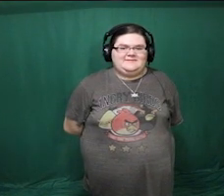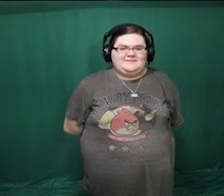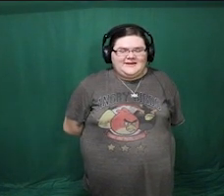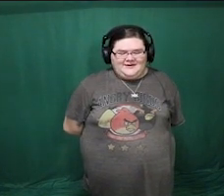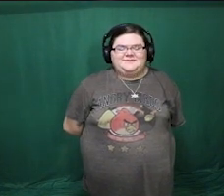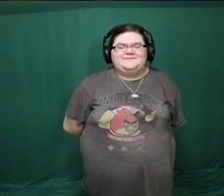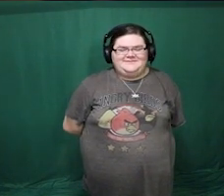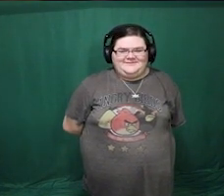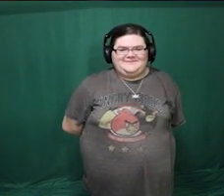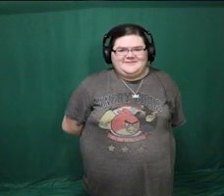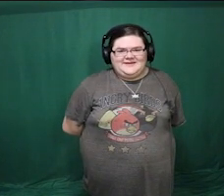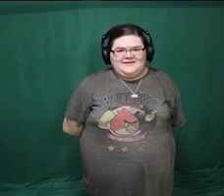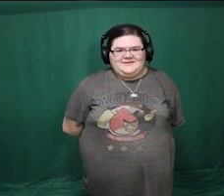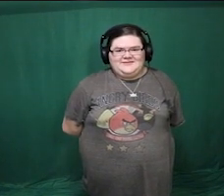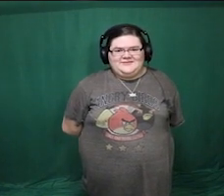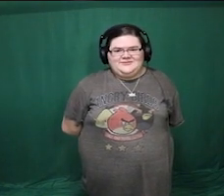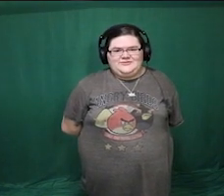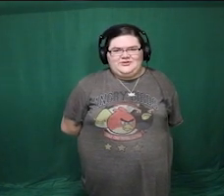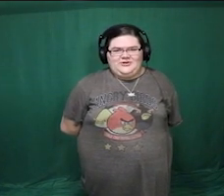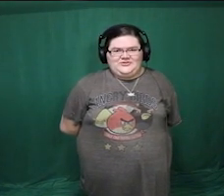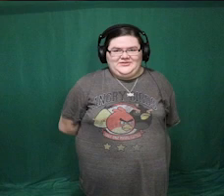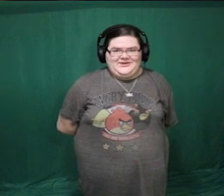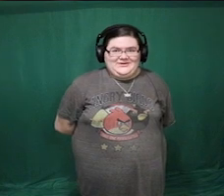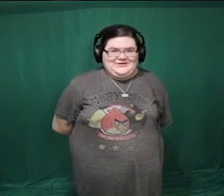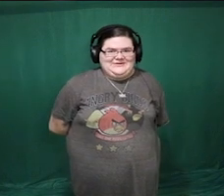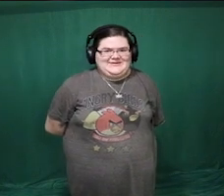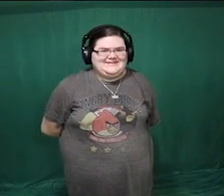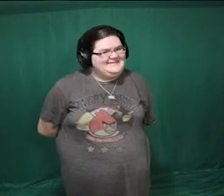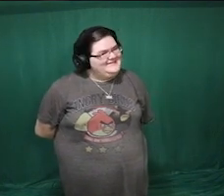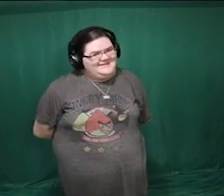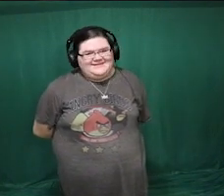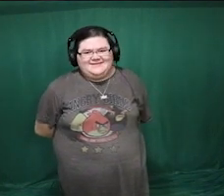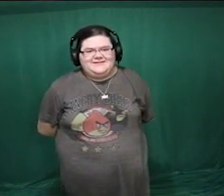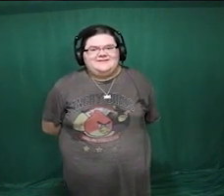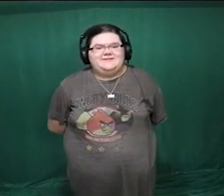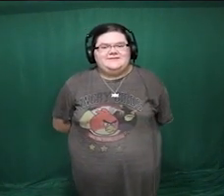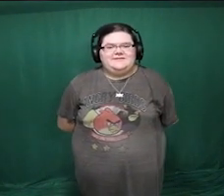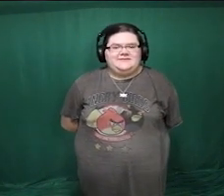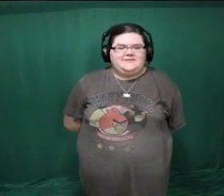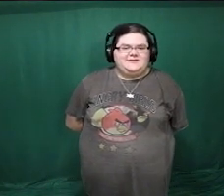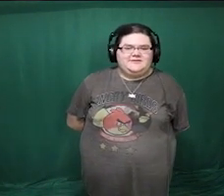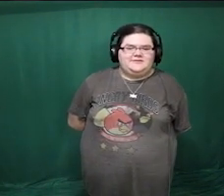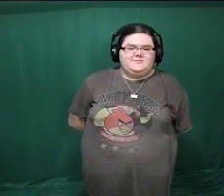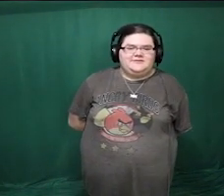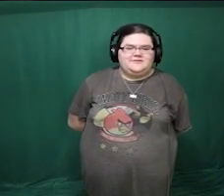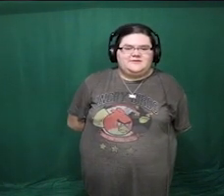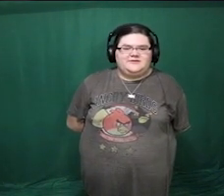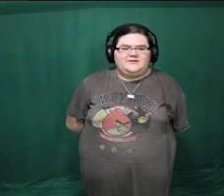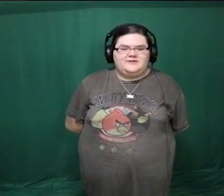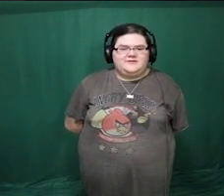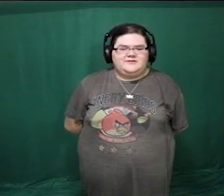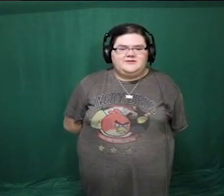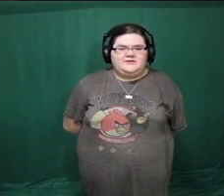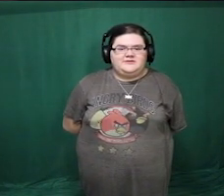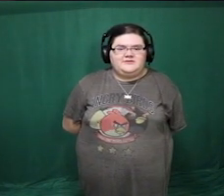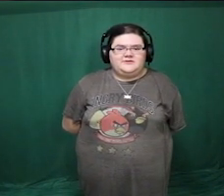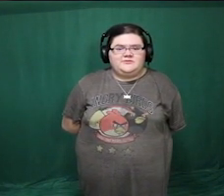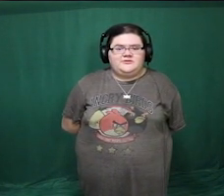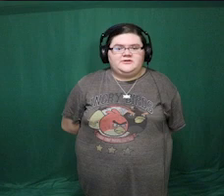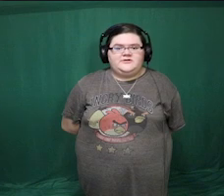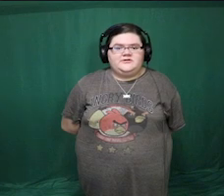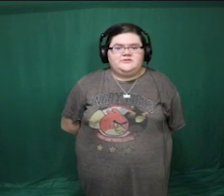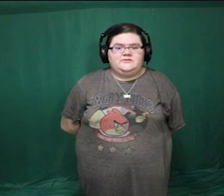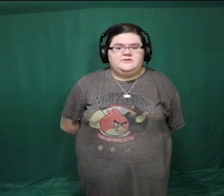played, mate. Yeah. Geography, okay. Geography. Yeah. Ooh. Geography. Let's see which Italian city